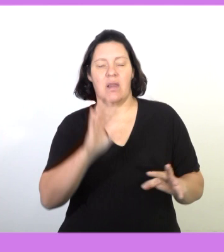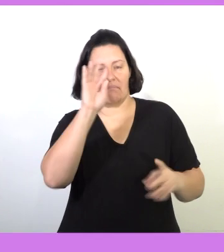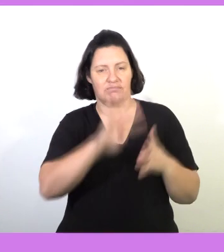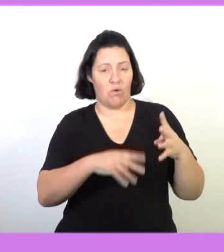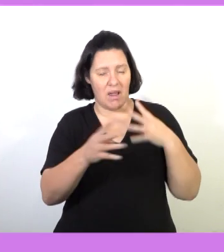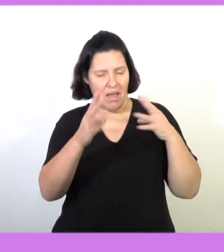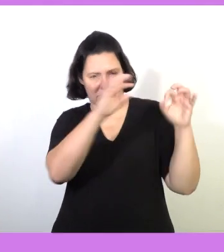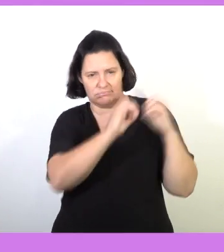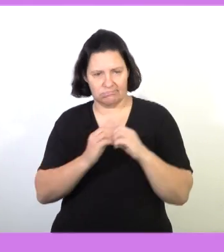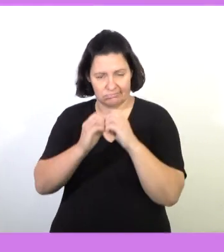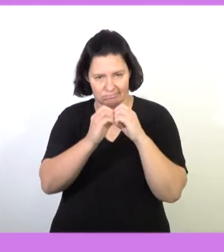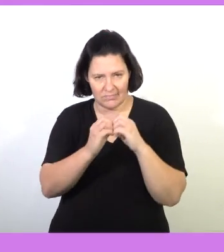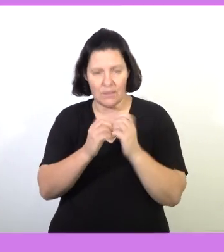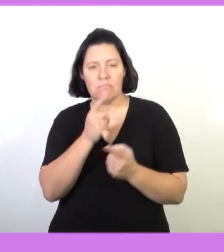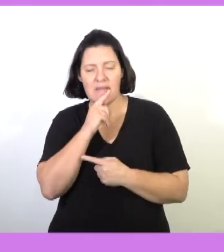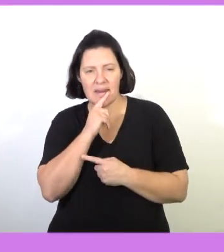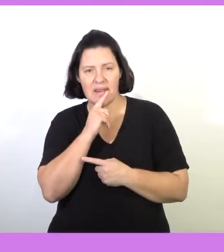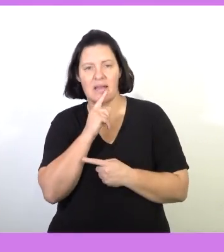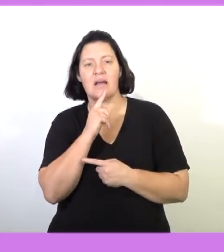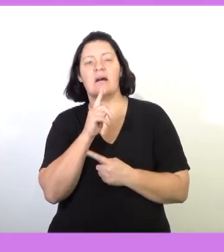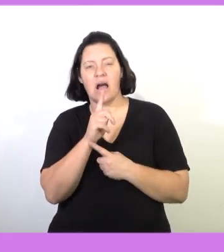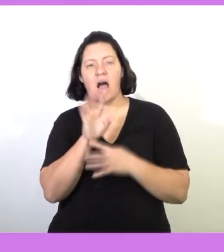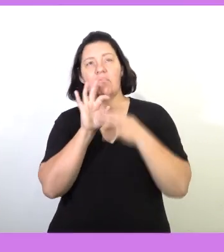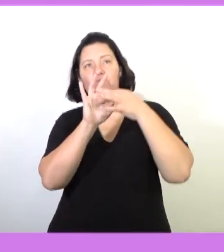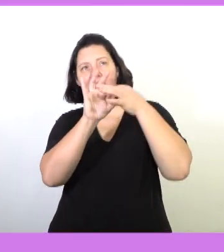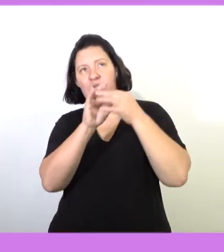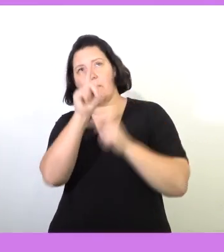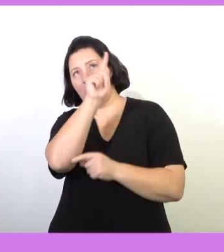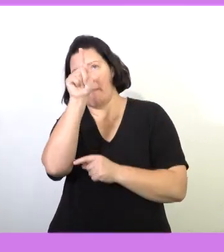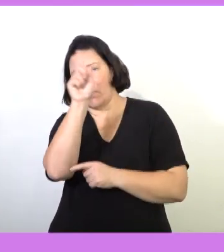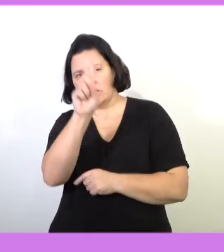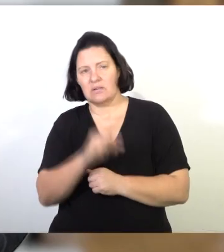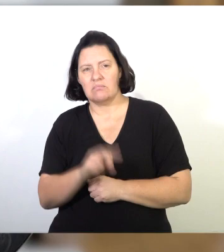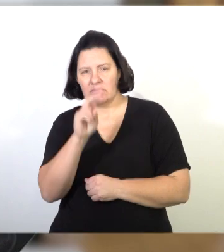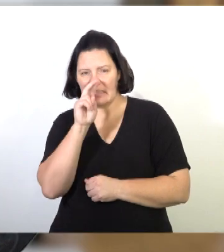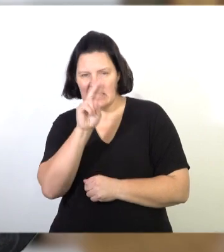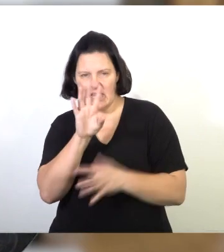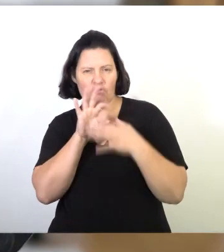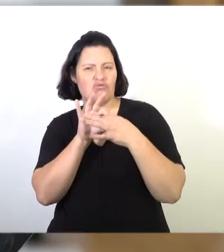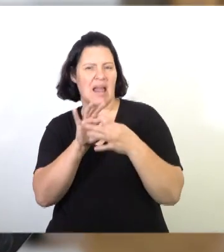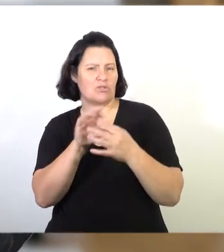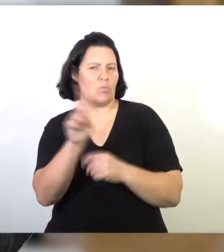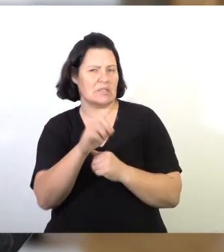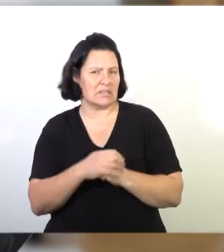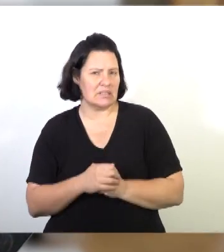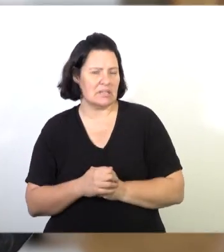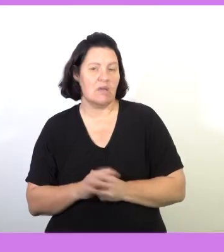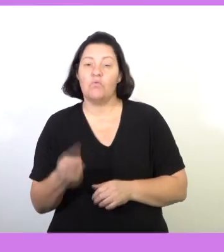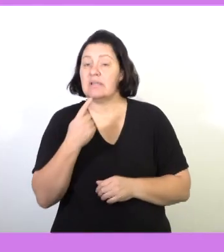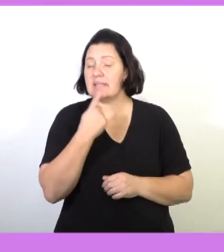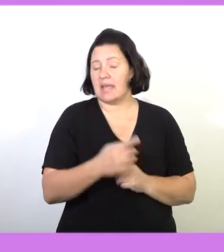Derive a formula that represents the above relationship. Let's look at this relationship